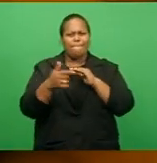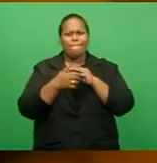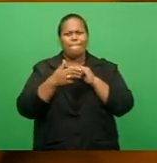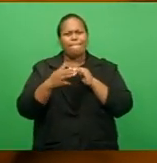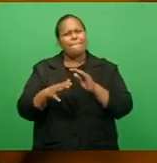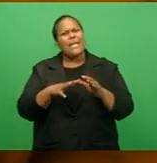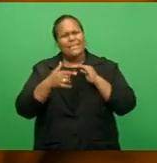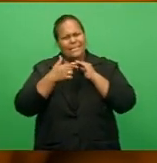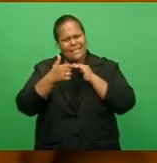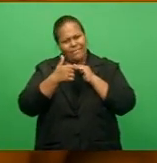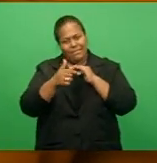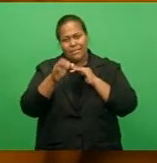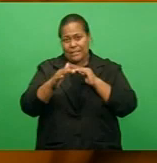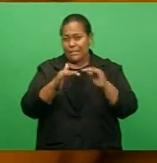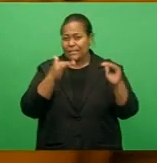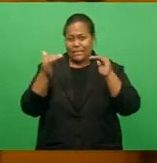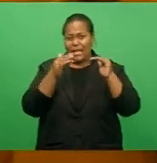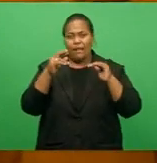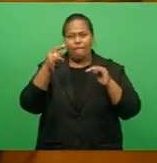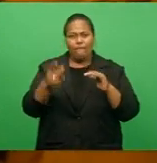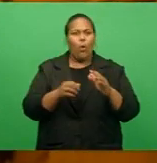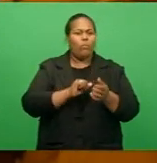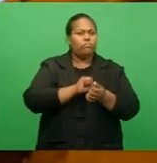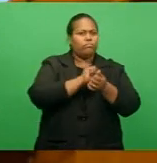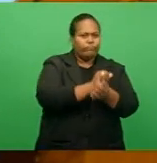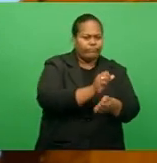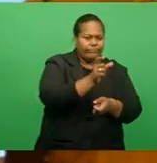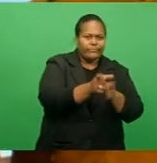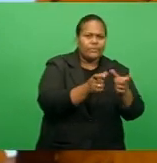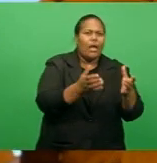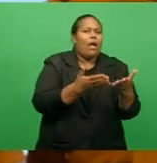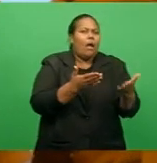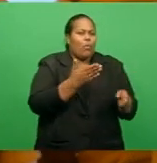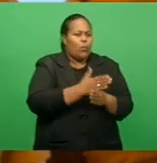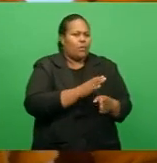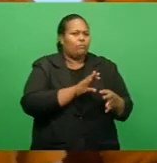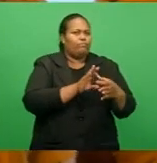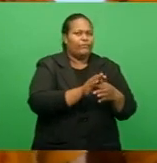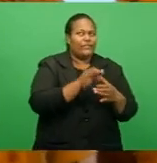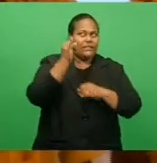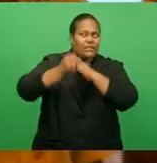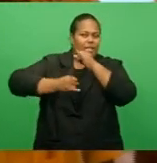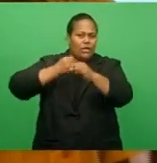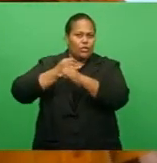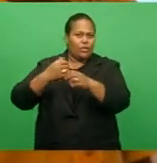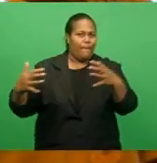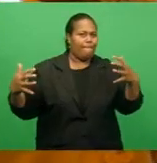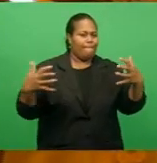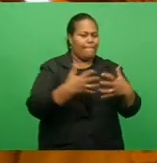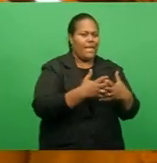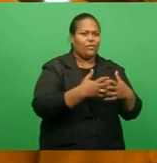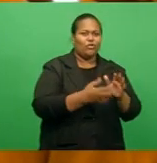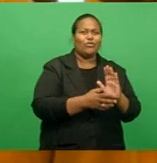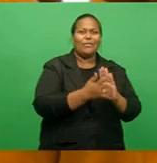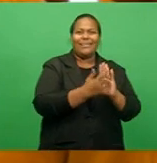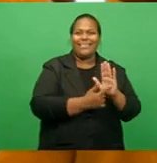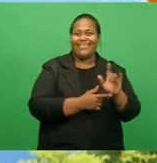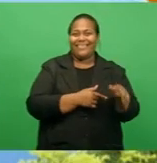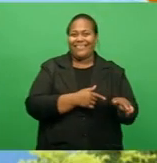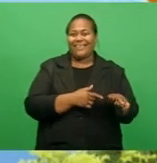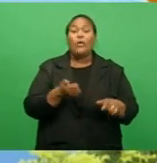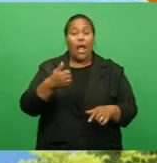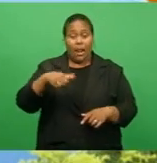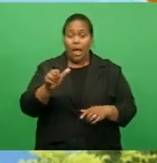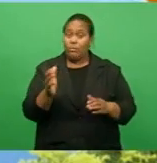through a 14-week course focused on prison reform in line with international standards. We will allow this first